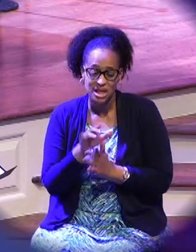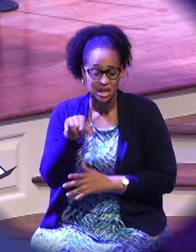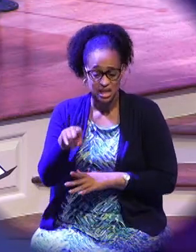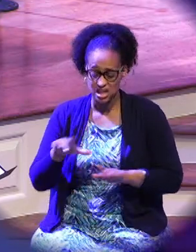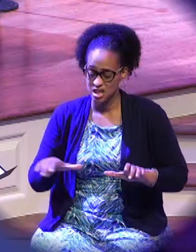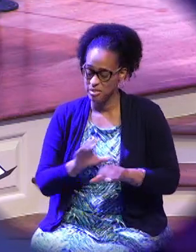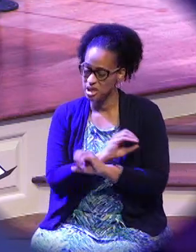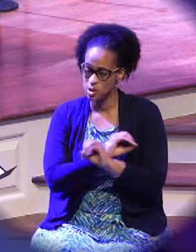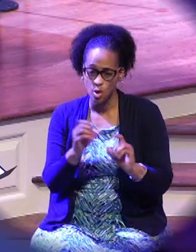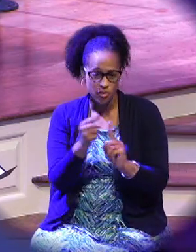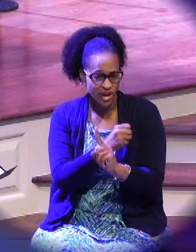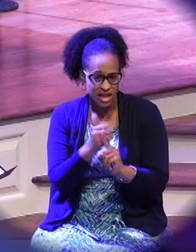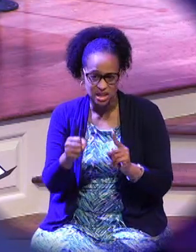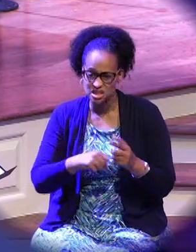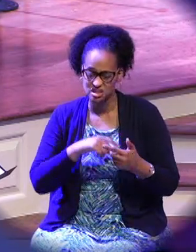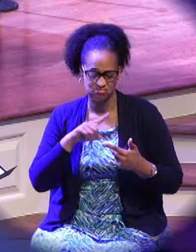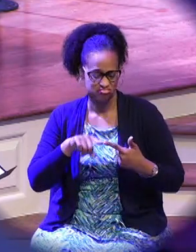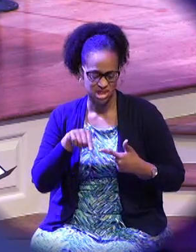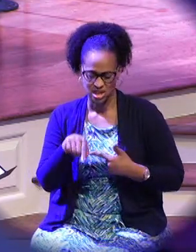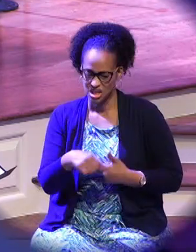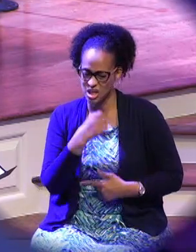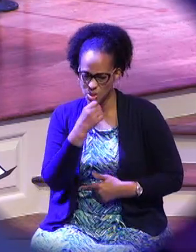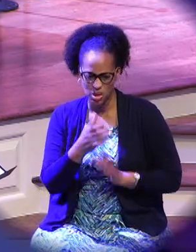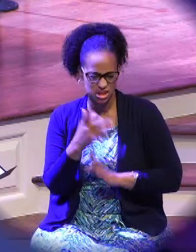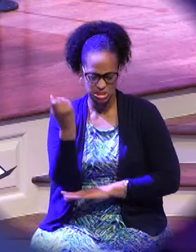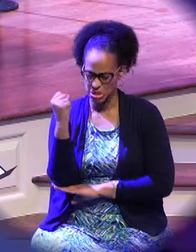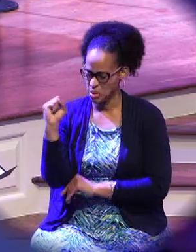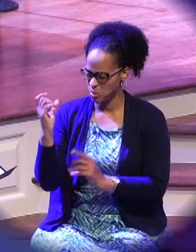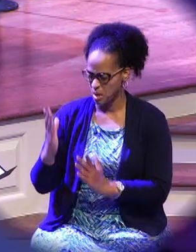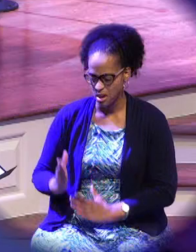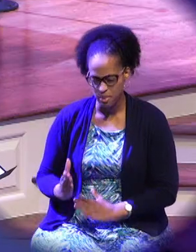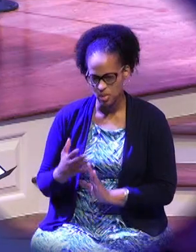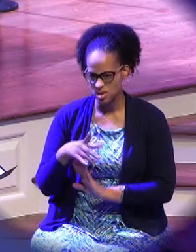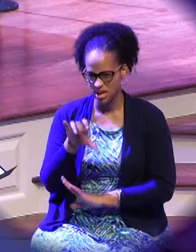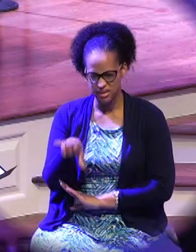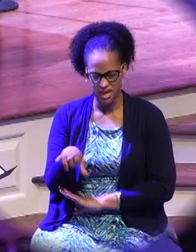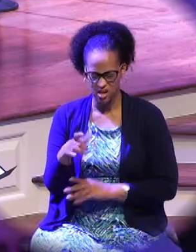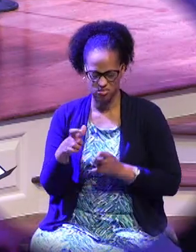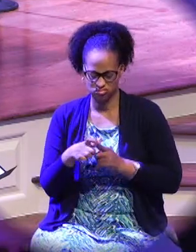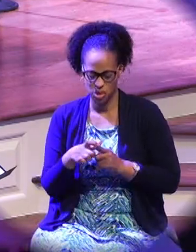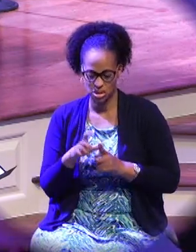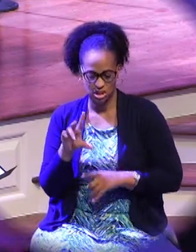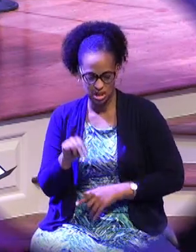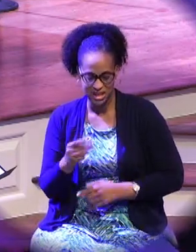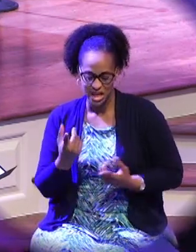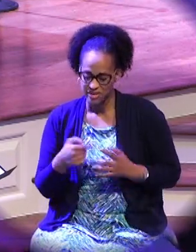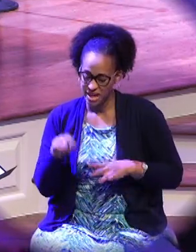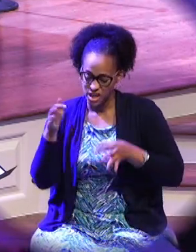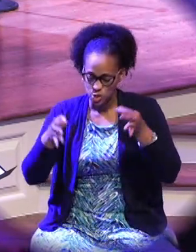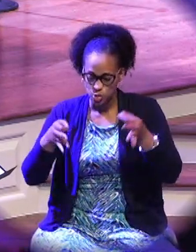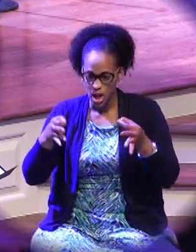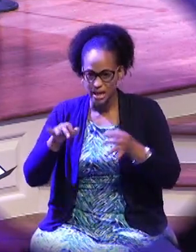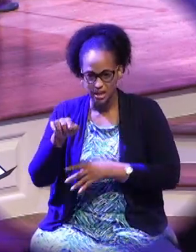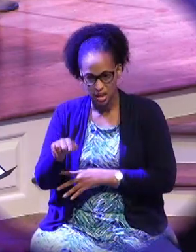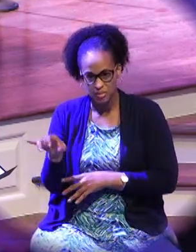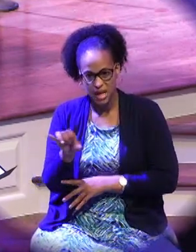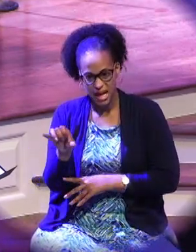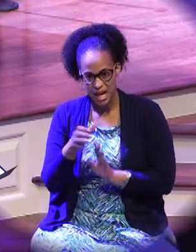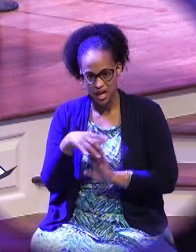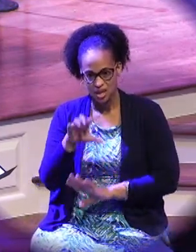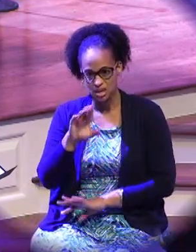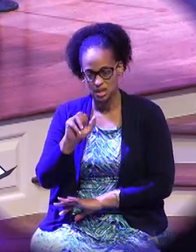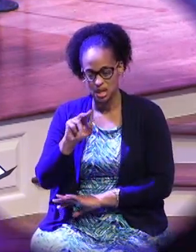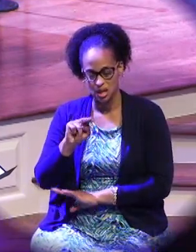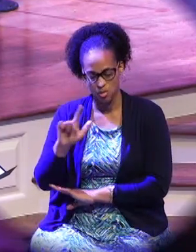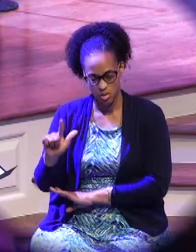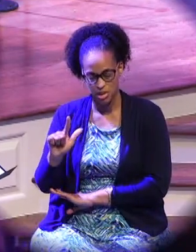committed no violence, he wasn't a rebel in the classic sense of that word. They tried him as a criminal. And